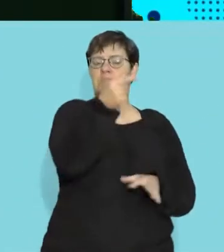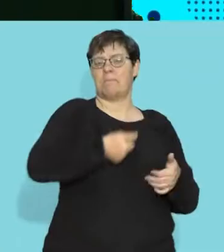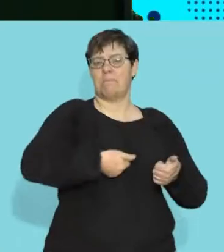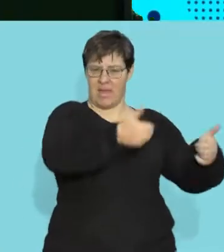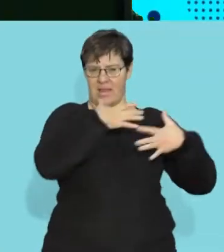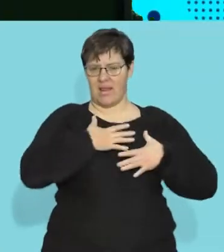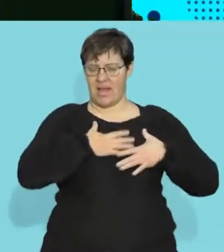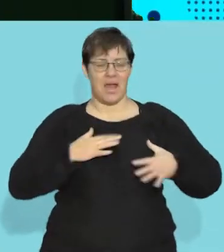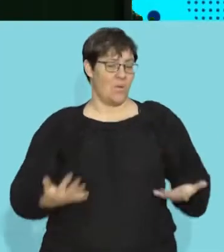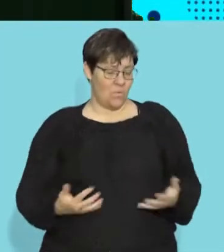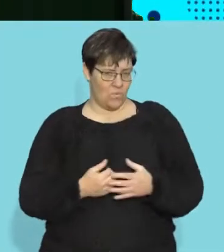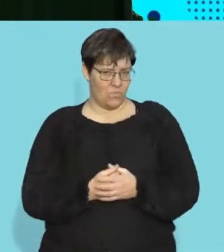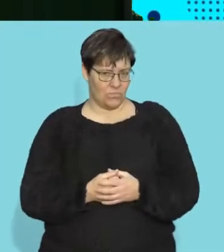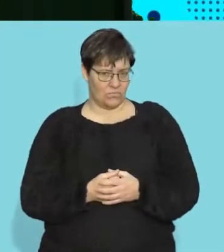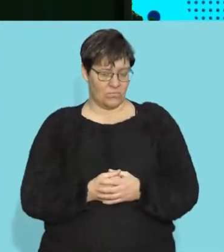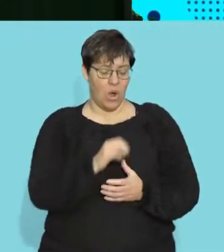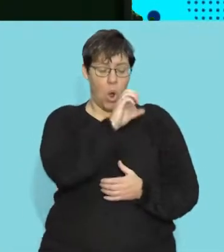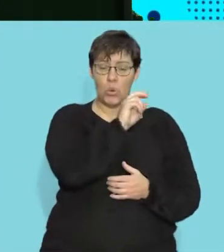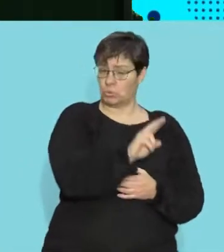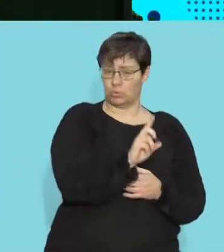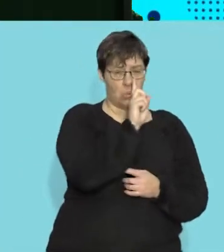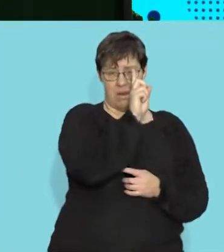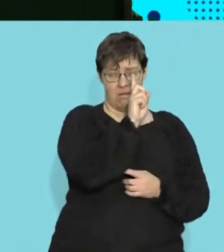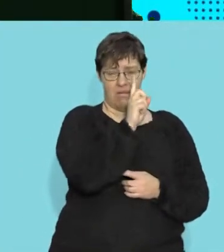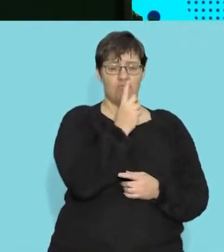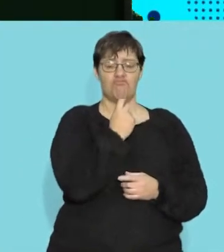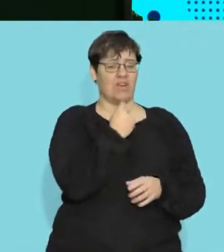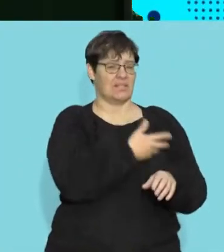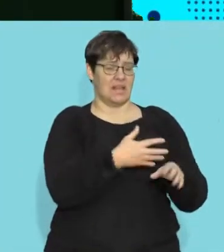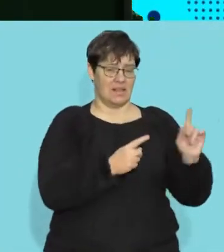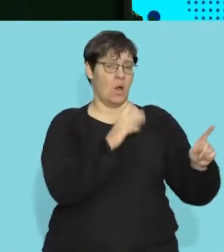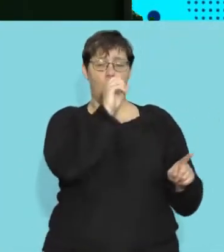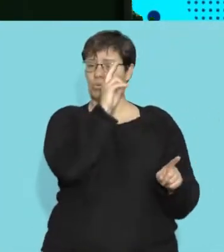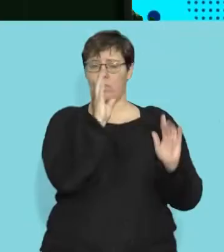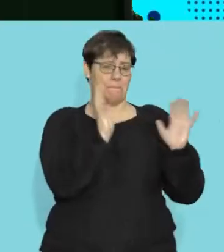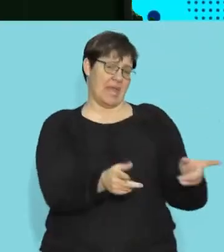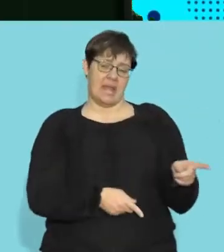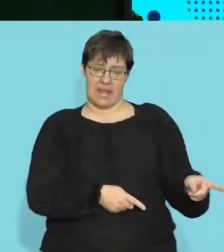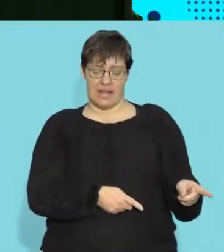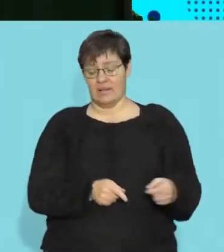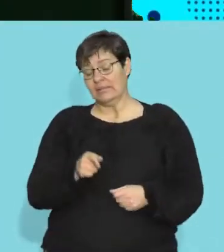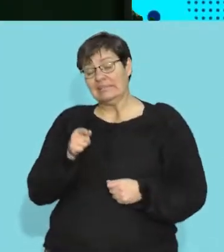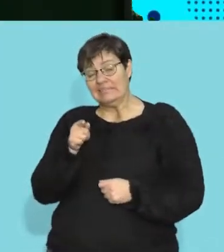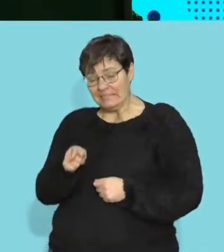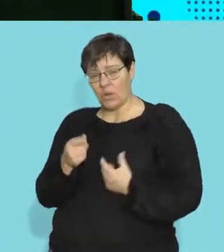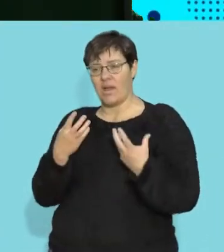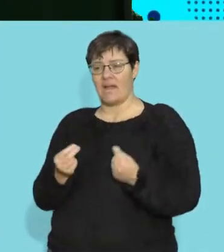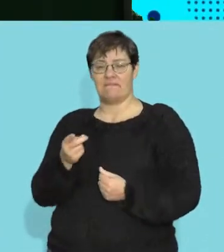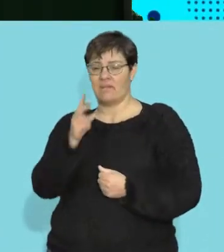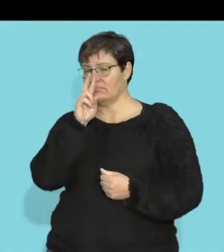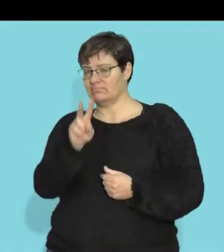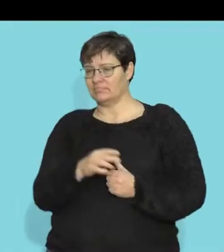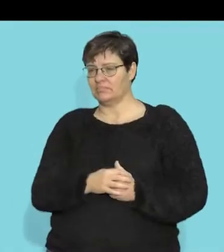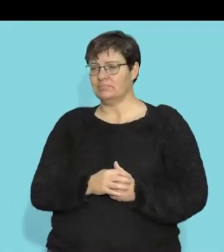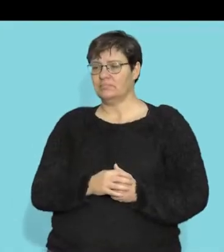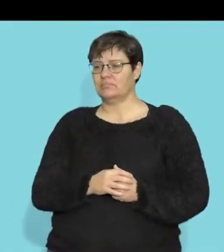be transported than the red blood cells. Red blood cells just take oxygen. So what we have over here, I want